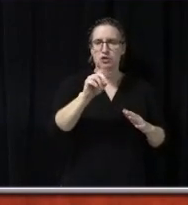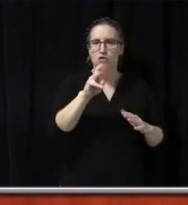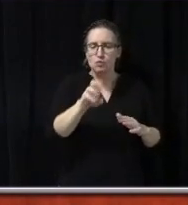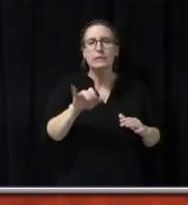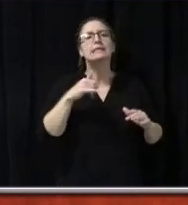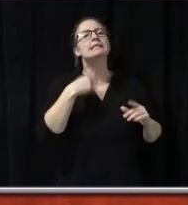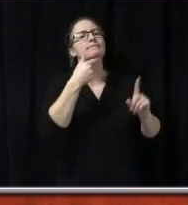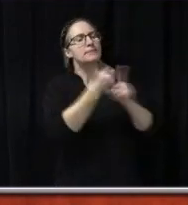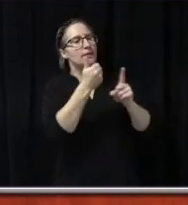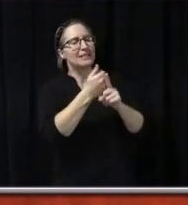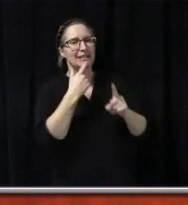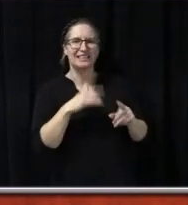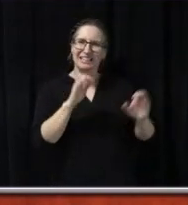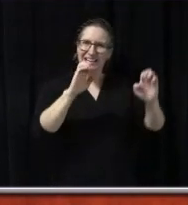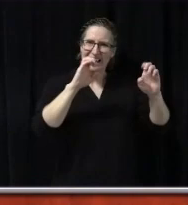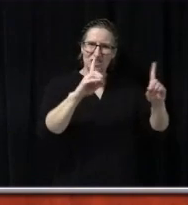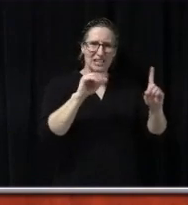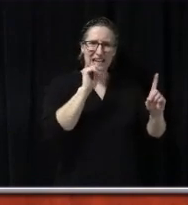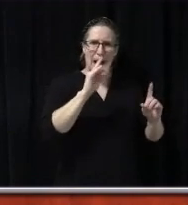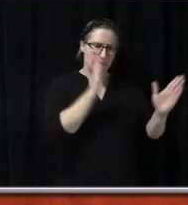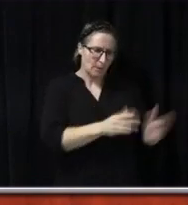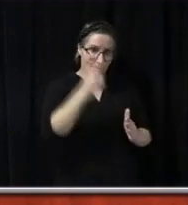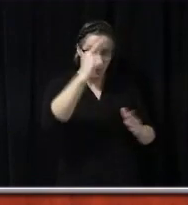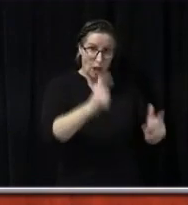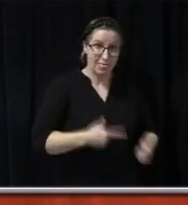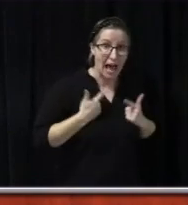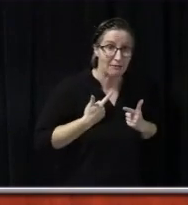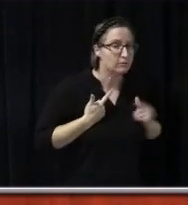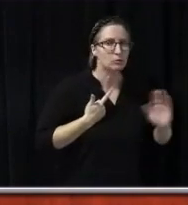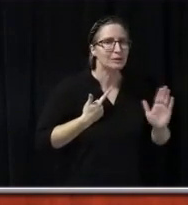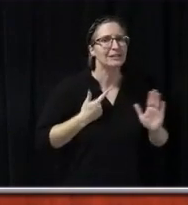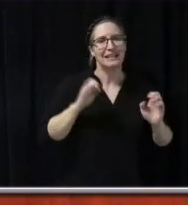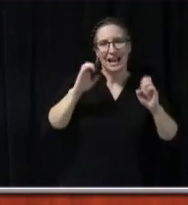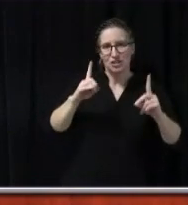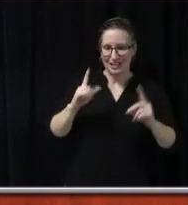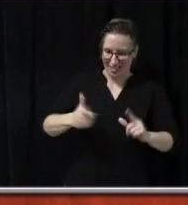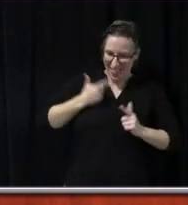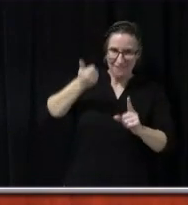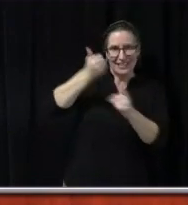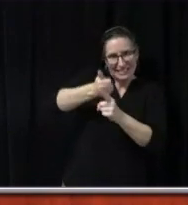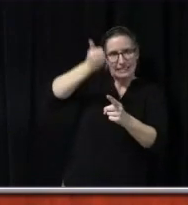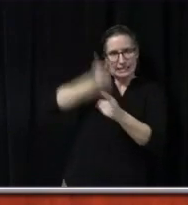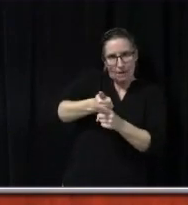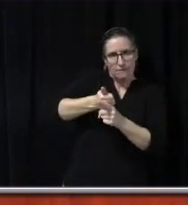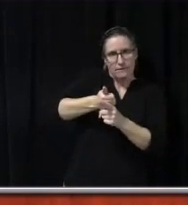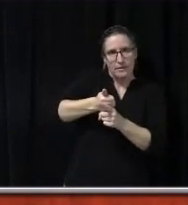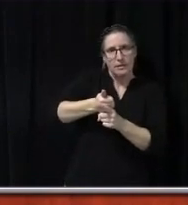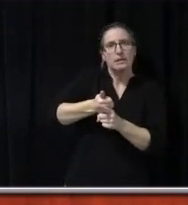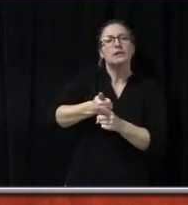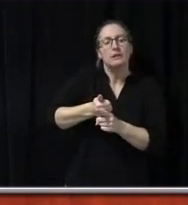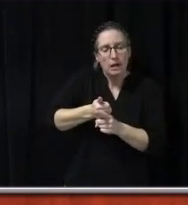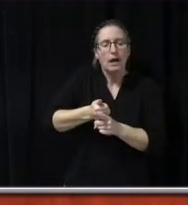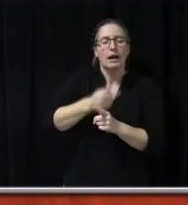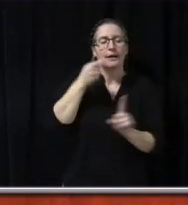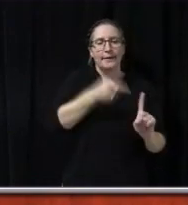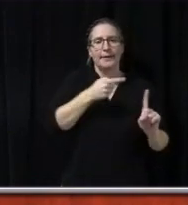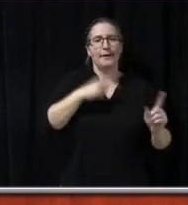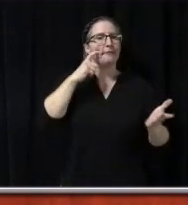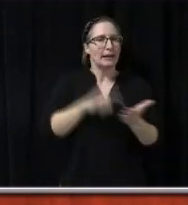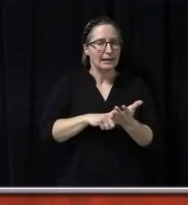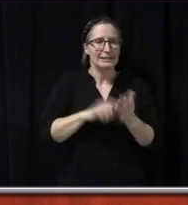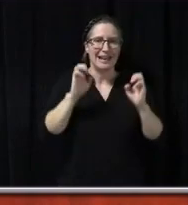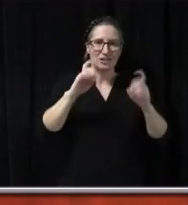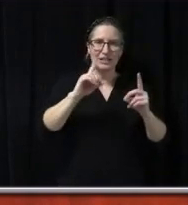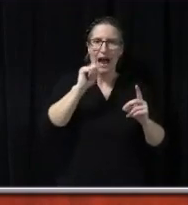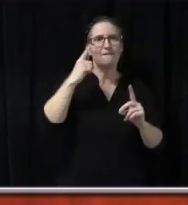said, "Education is not preparation for life, education is life itself." Dewey recognized that education is not merely